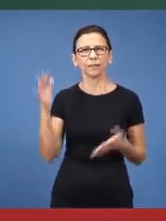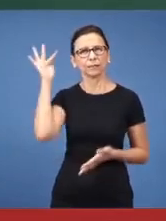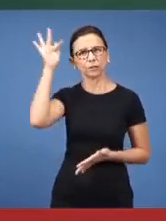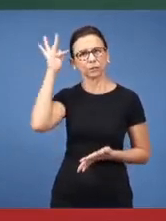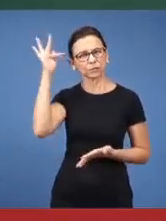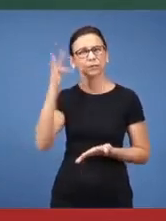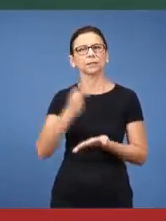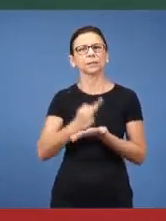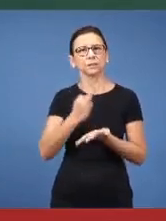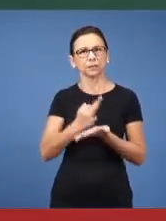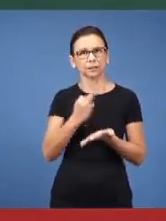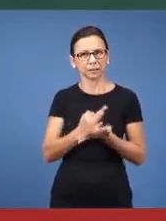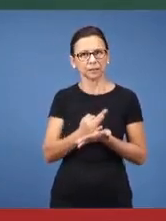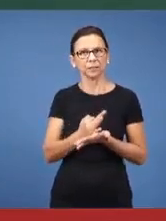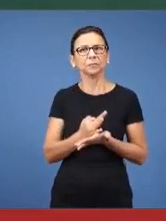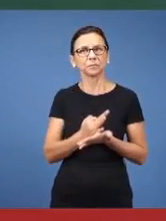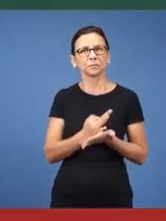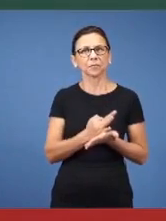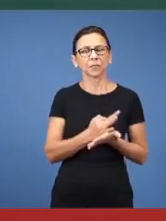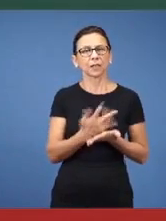It lost philosophy.